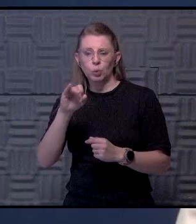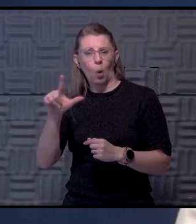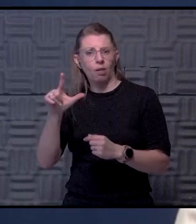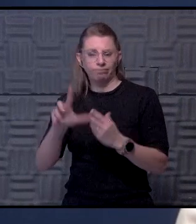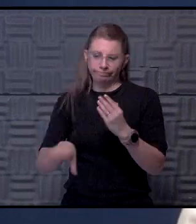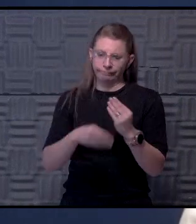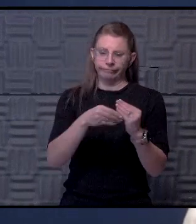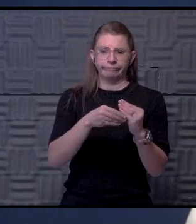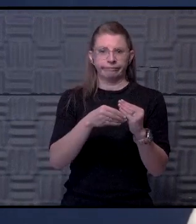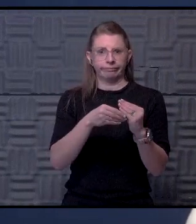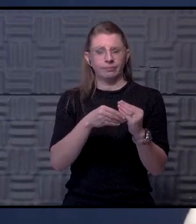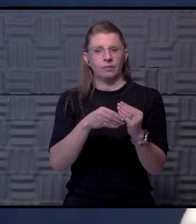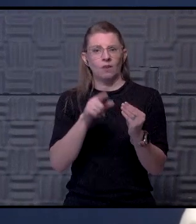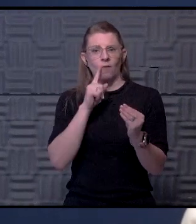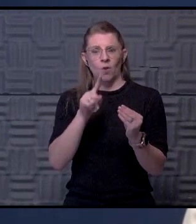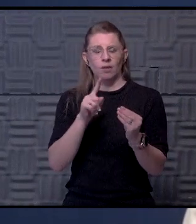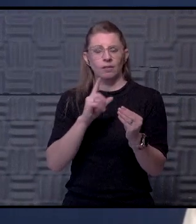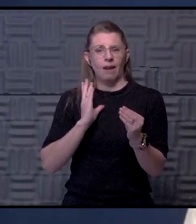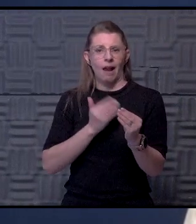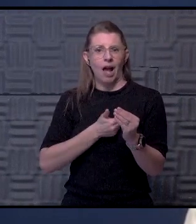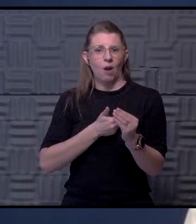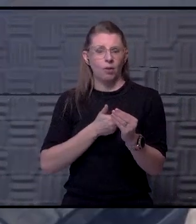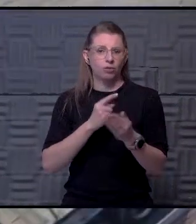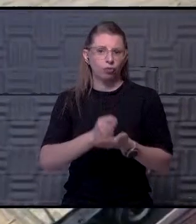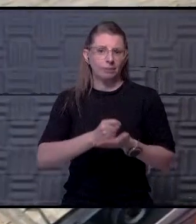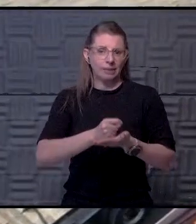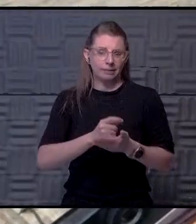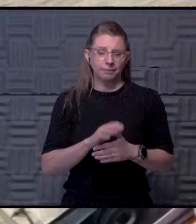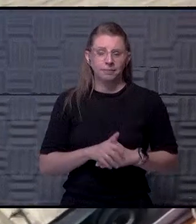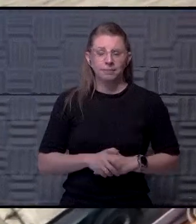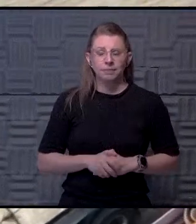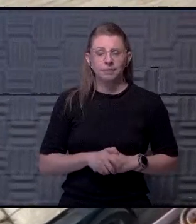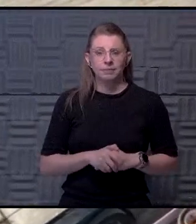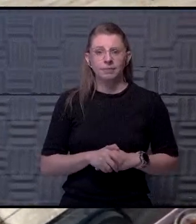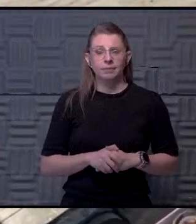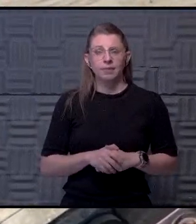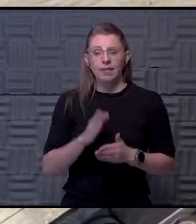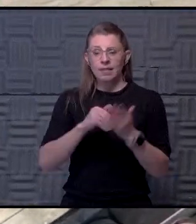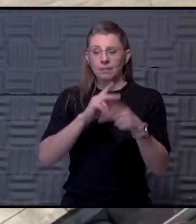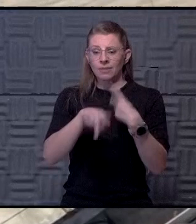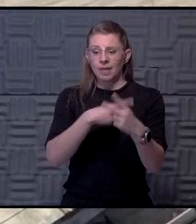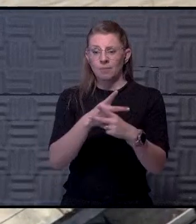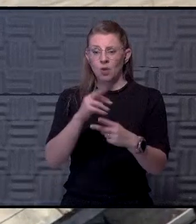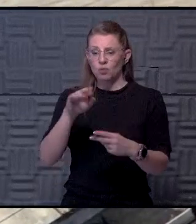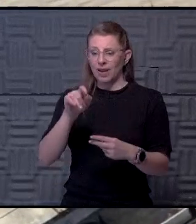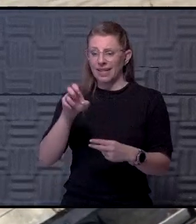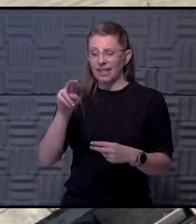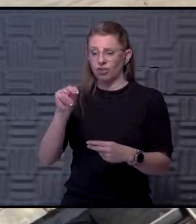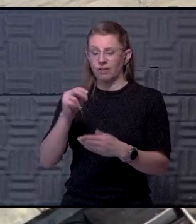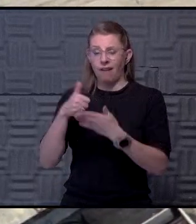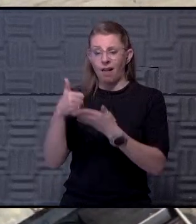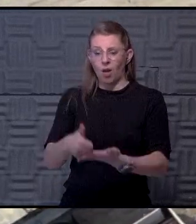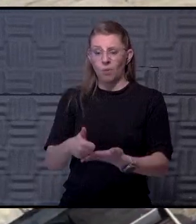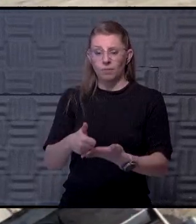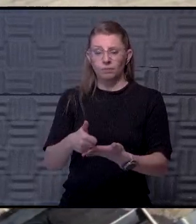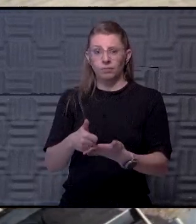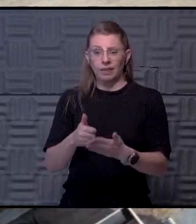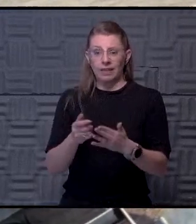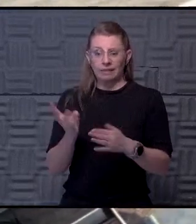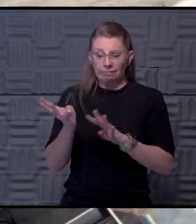learning more about these tools as well in their indications. In fact, some types of radiation help the delivery of